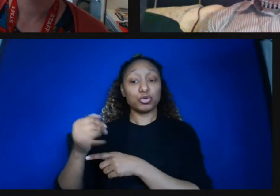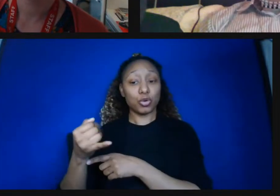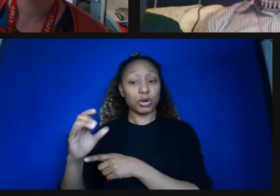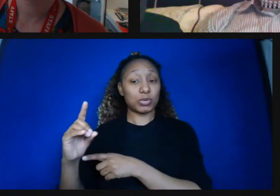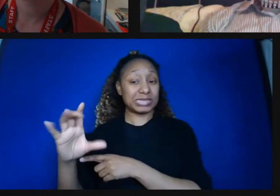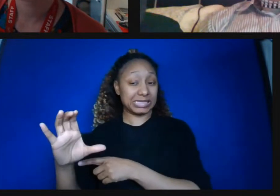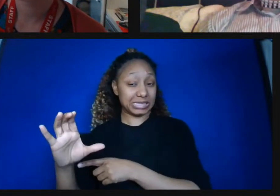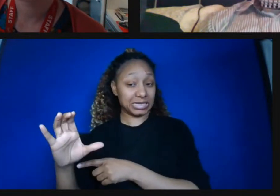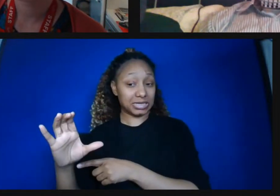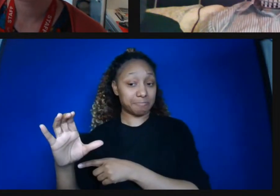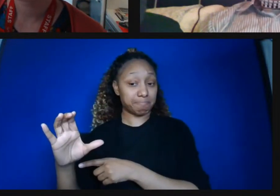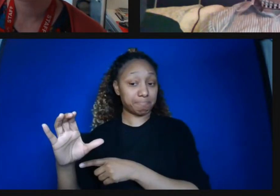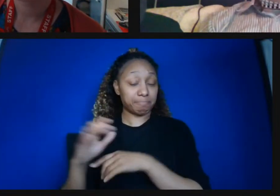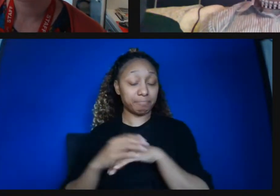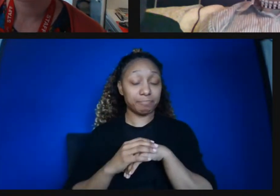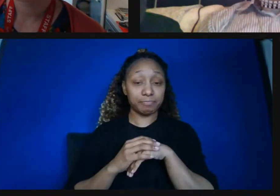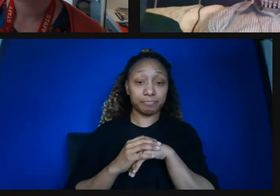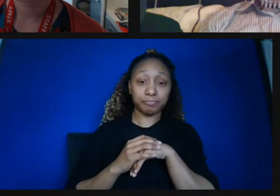know,